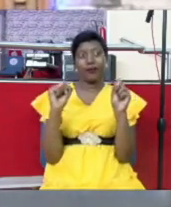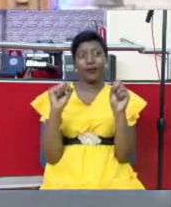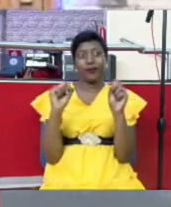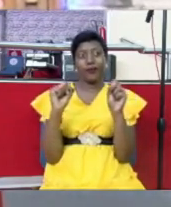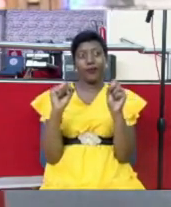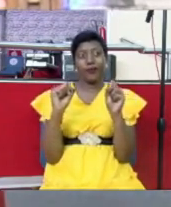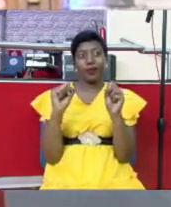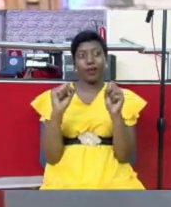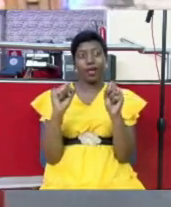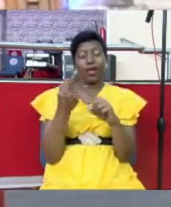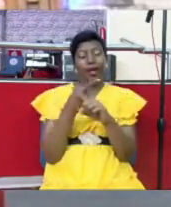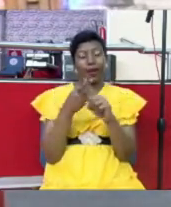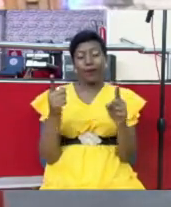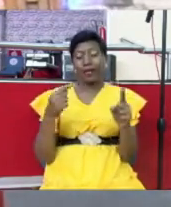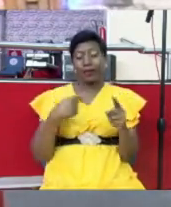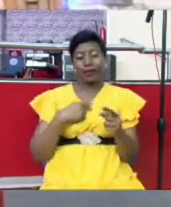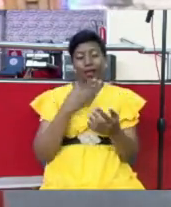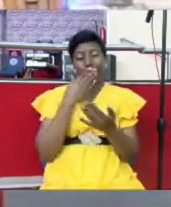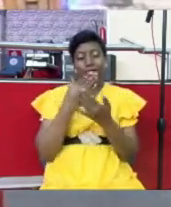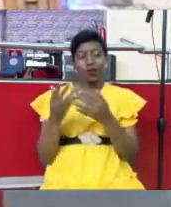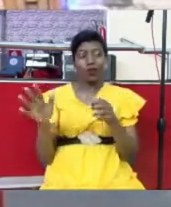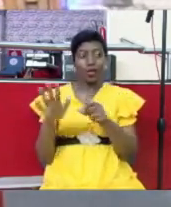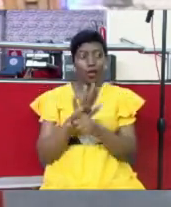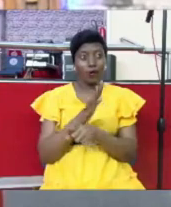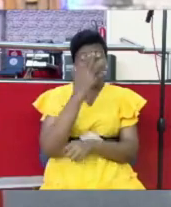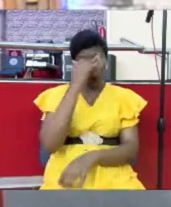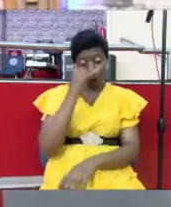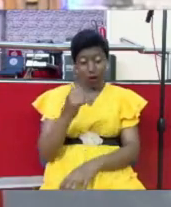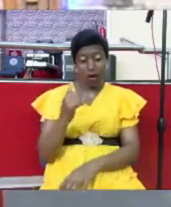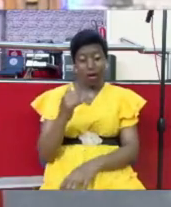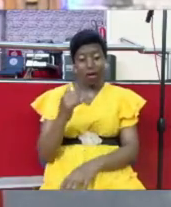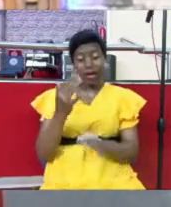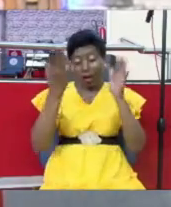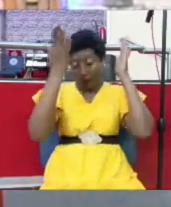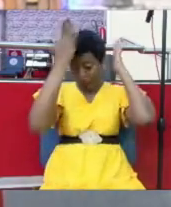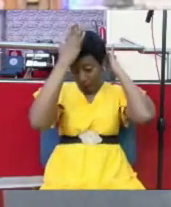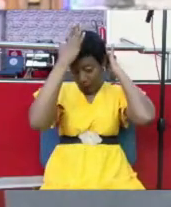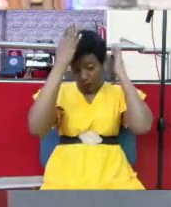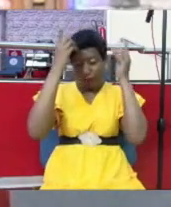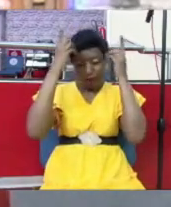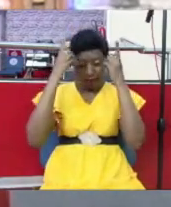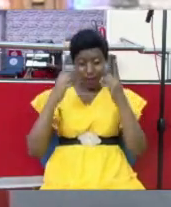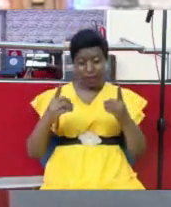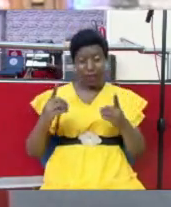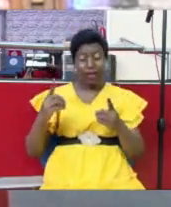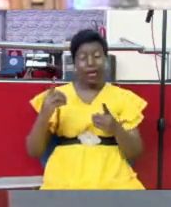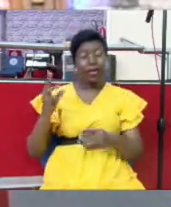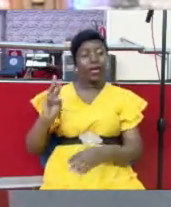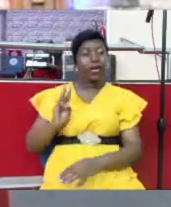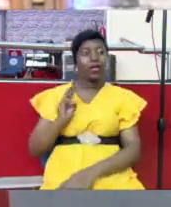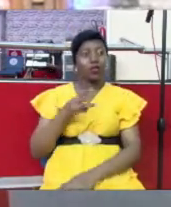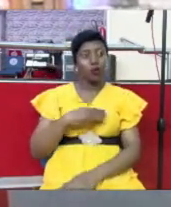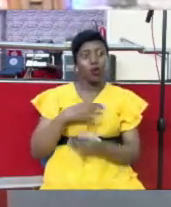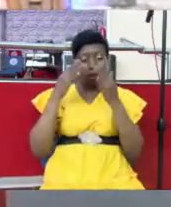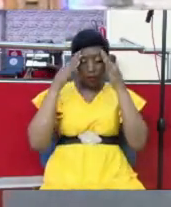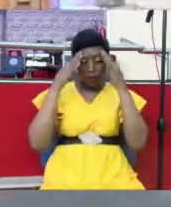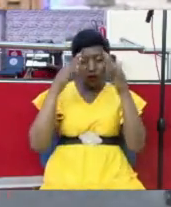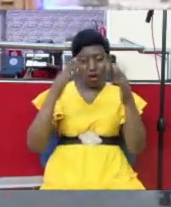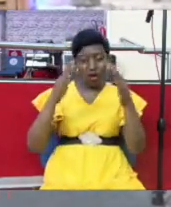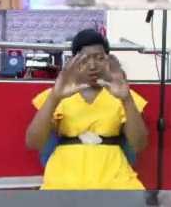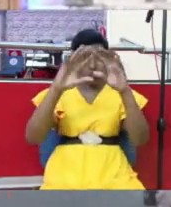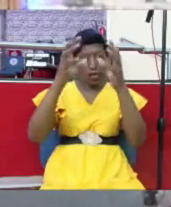But I'm so grateful that Bishop has decided us to look at this series this time.